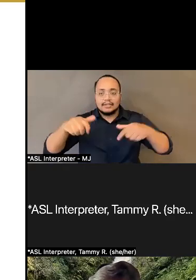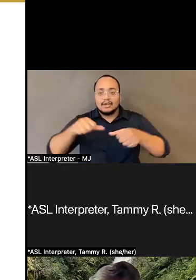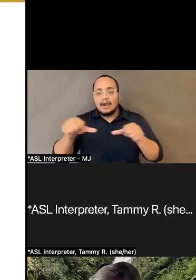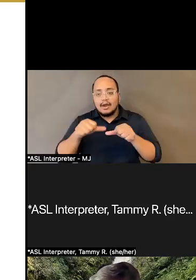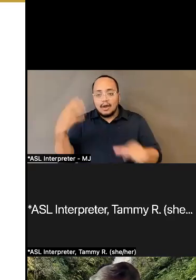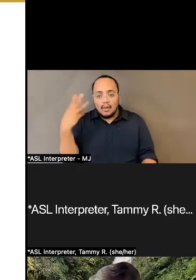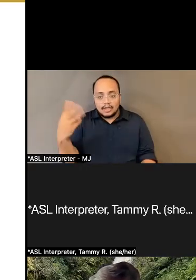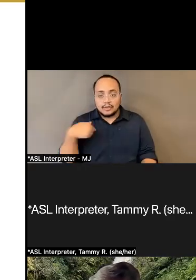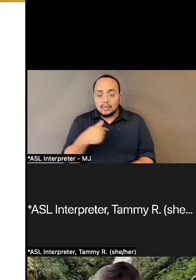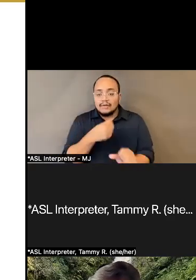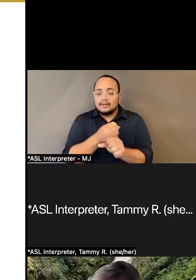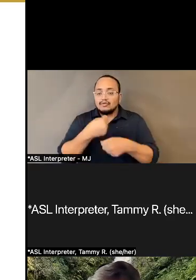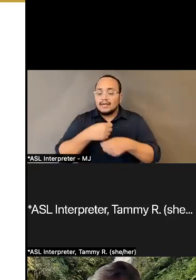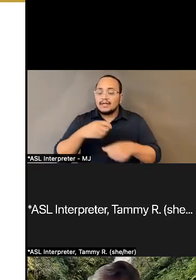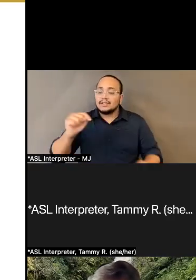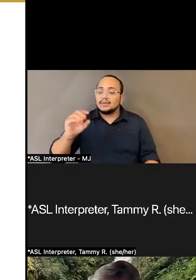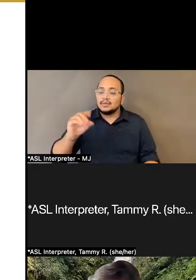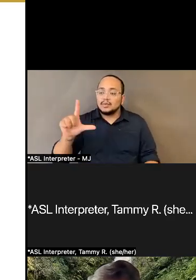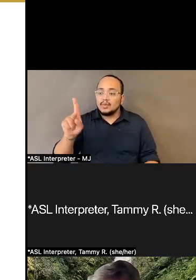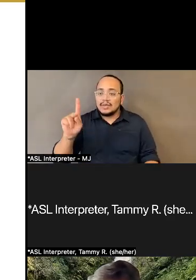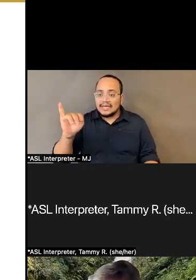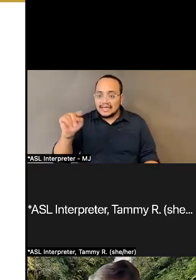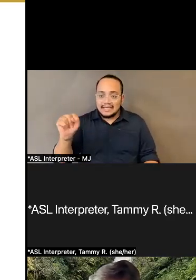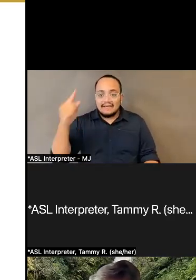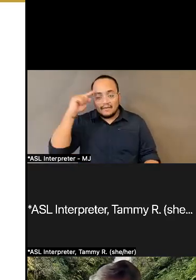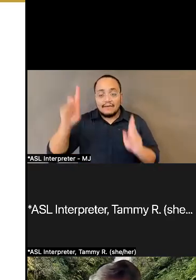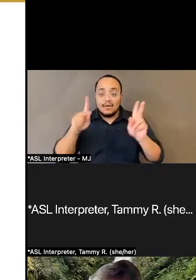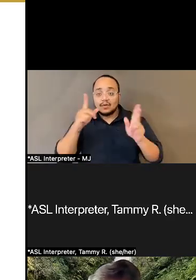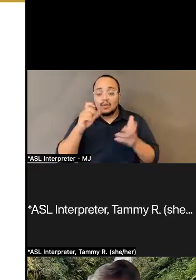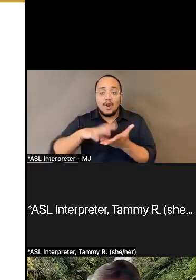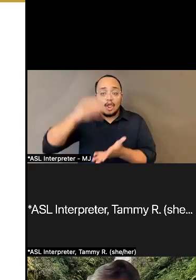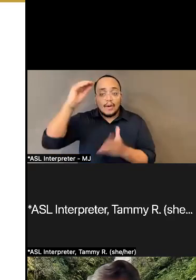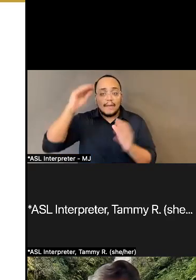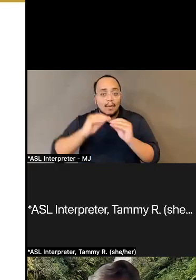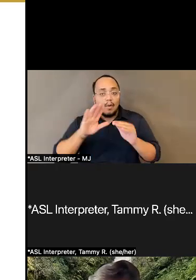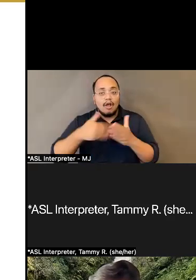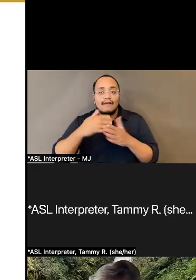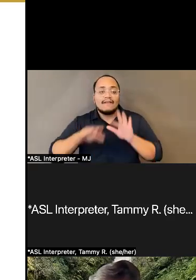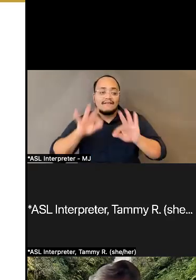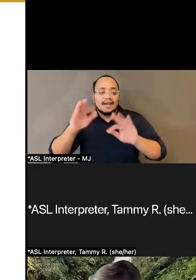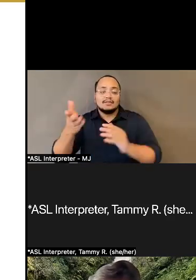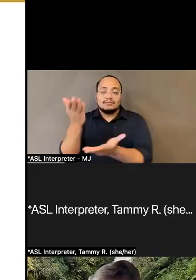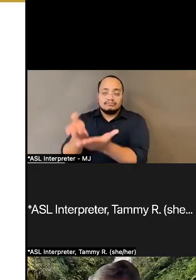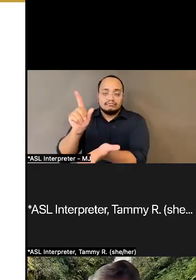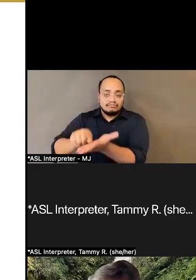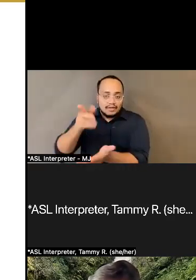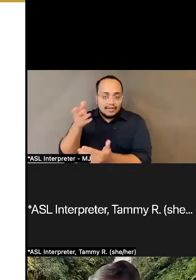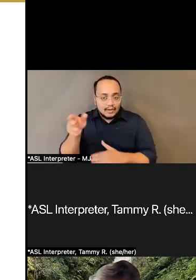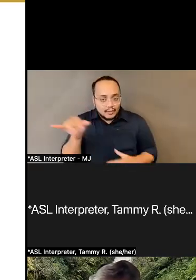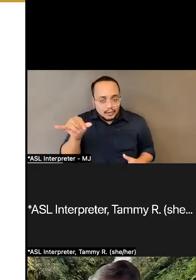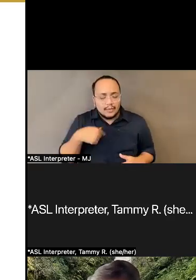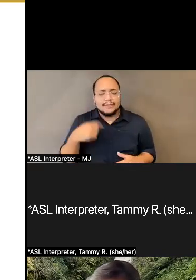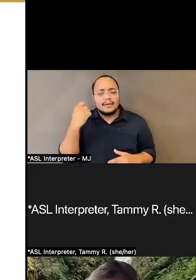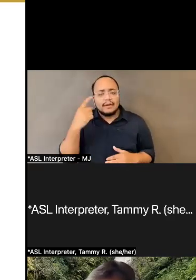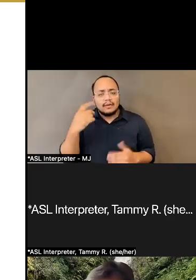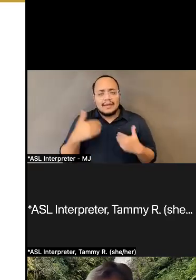we've created a toolkit for anyone who wants to learn more, and all of our findings will be there as well. There is a measure